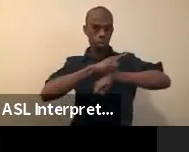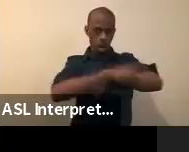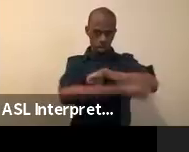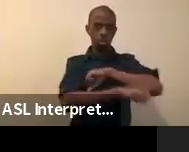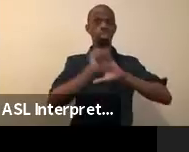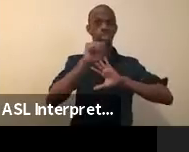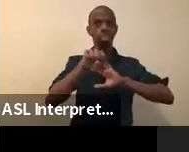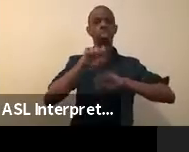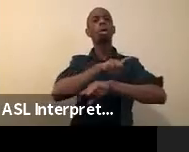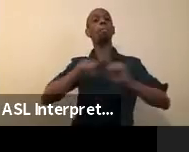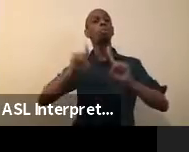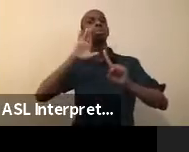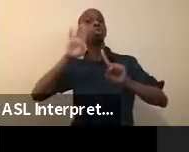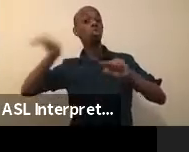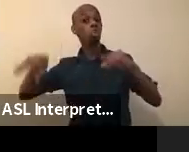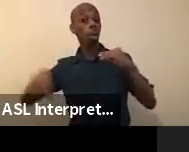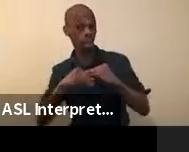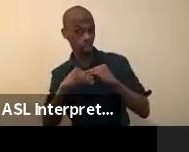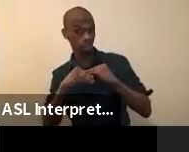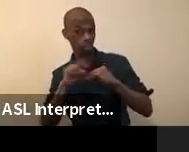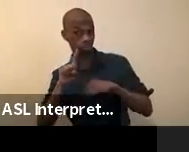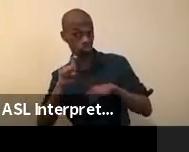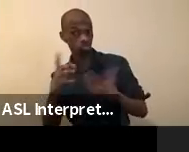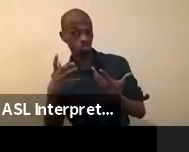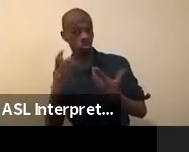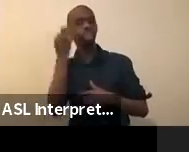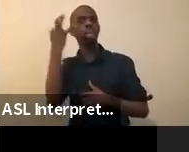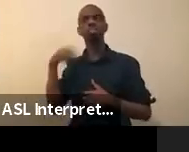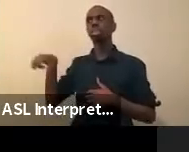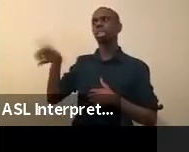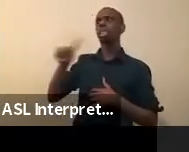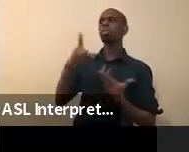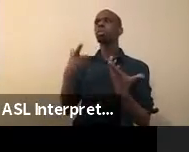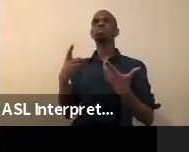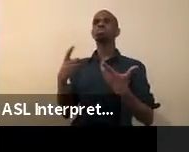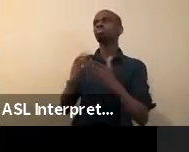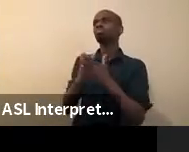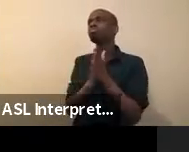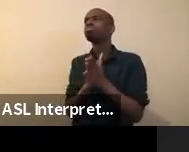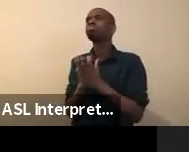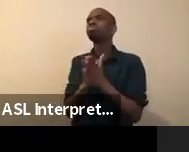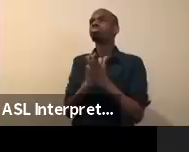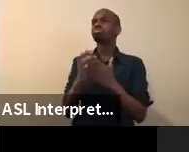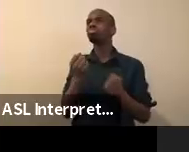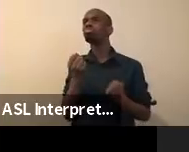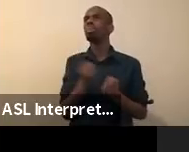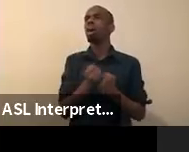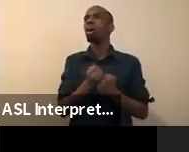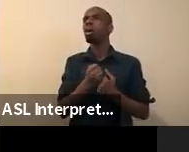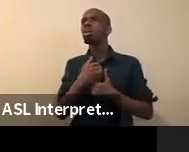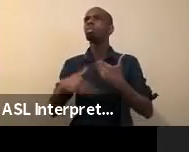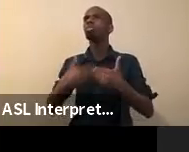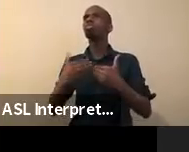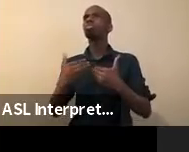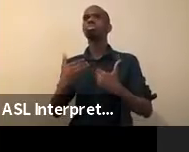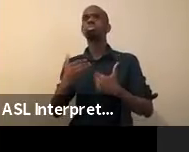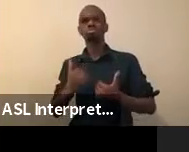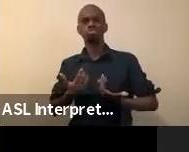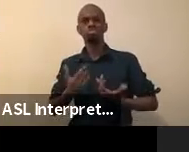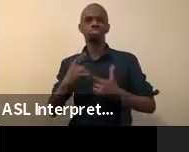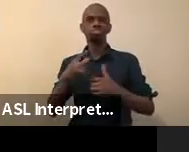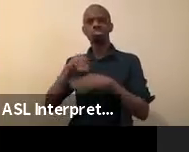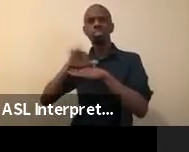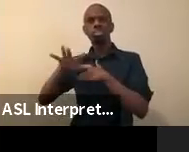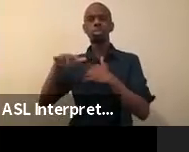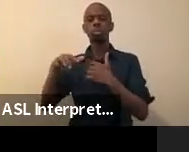motivated by bias. Sometimes what they'll try to do is sometimes they might change something from, you know, second degree to